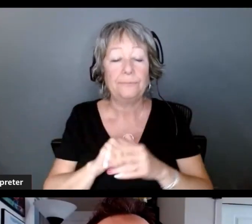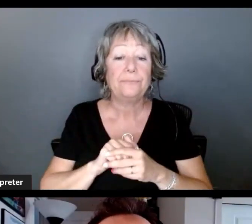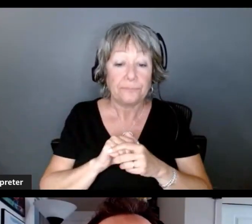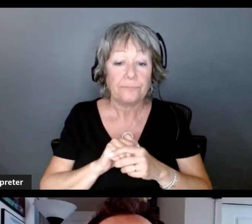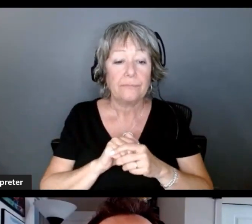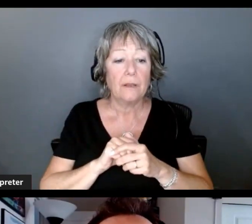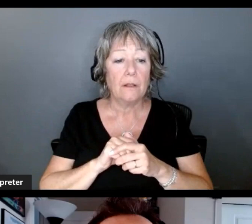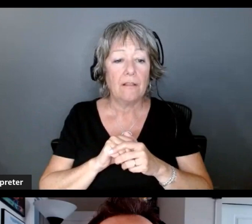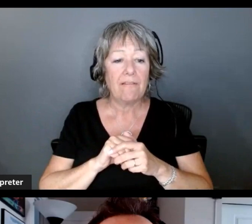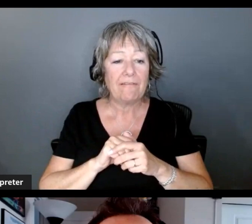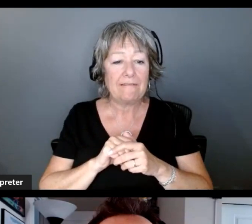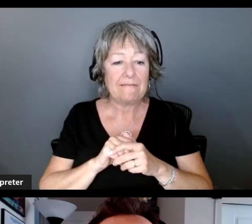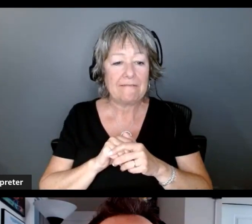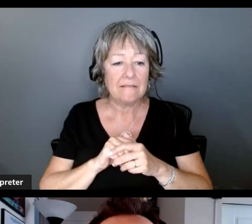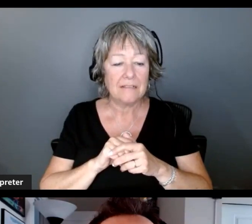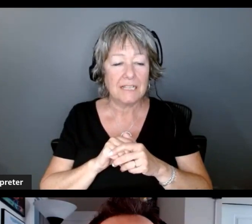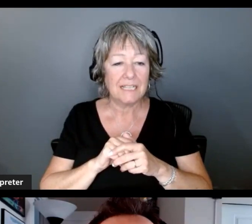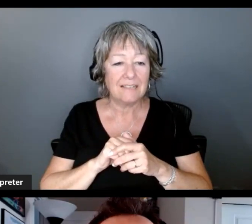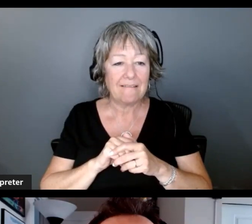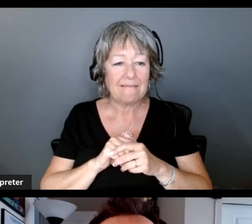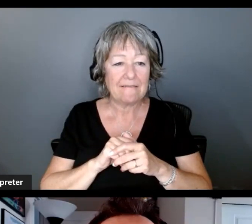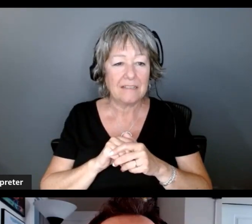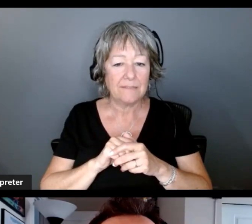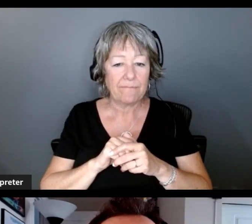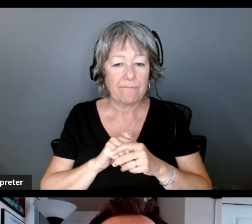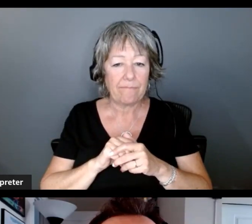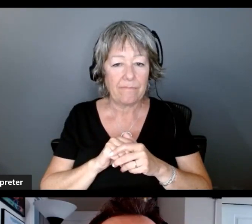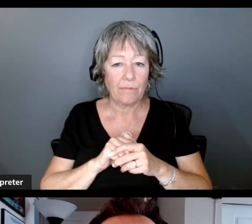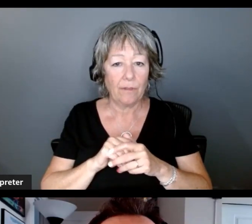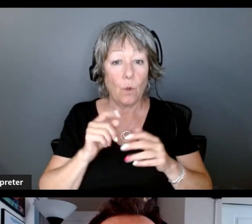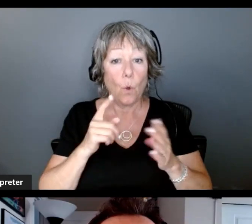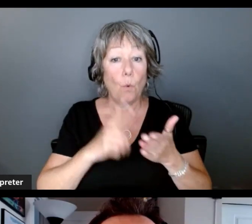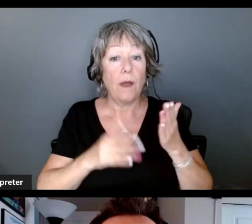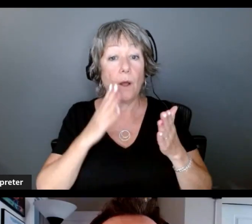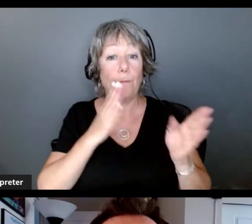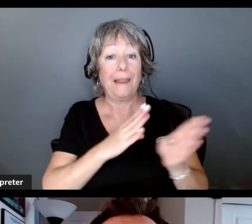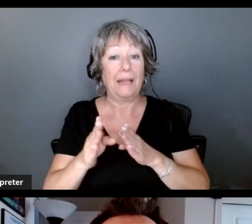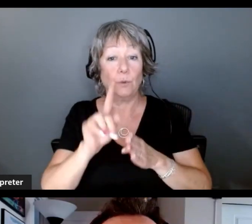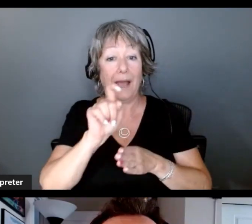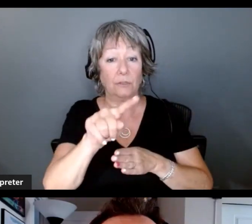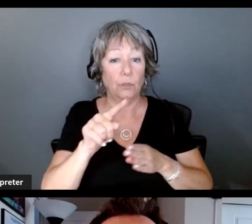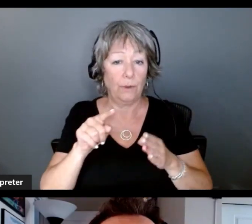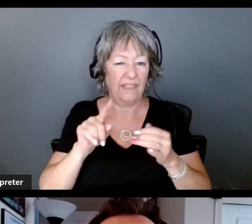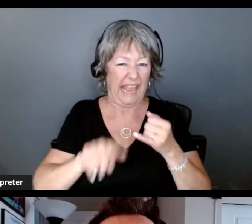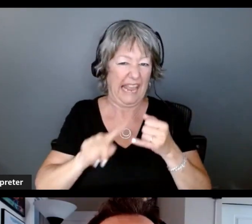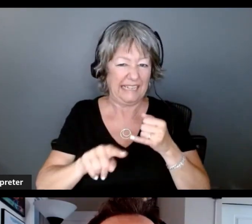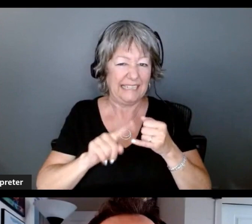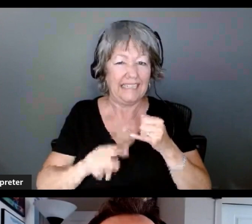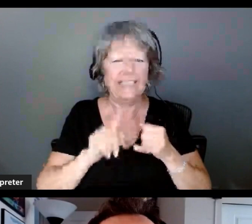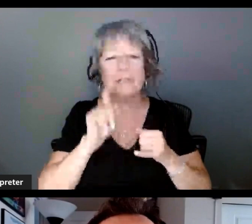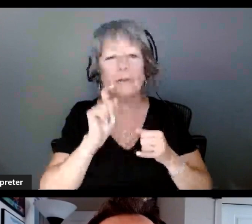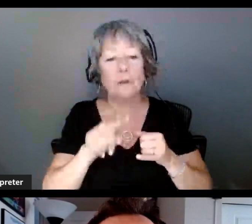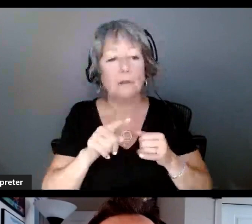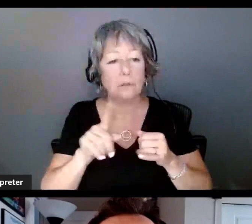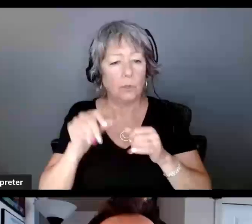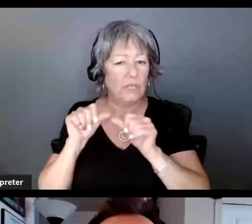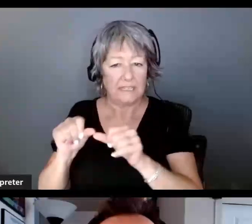So just to tee you up for what I'm gonna ask you near the end, Rohan, as you log in. Go ahead and